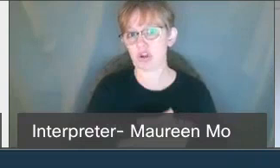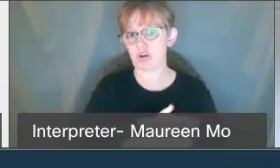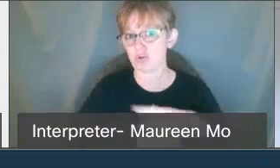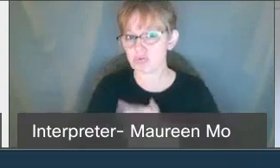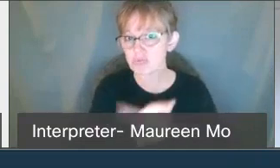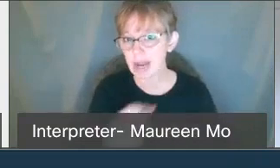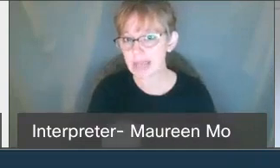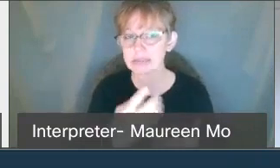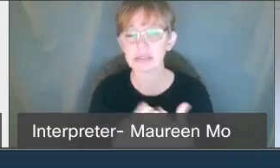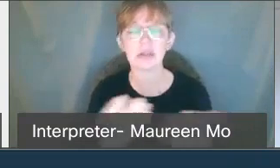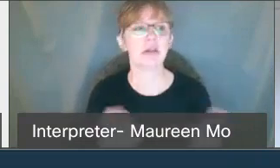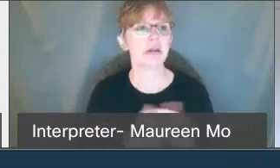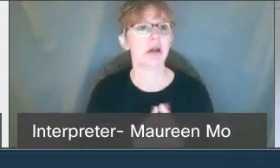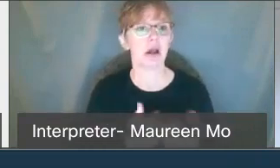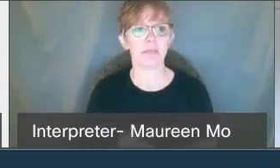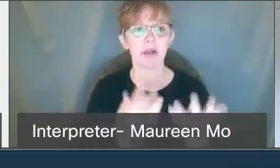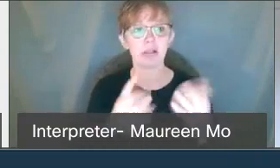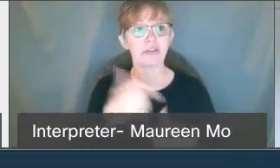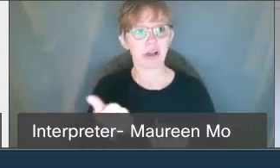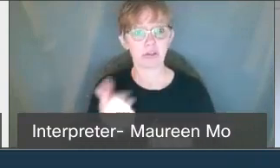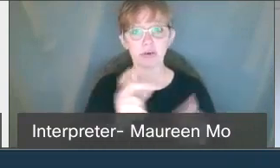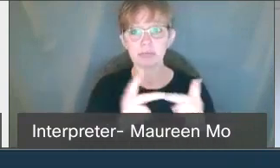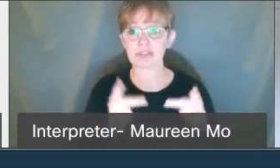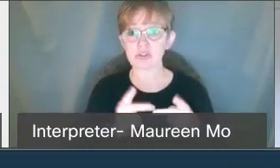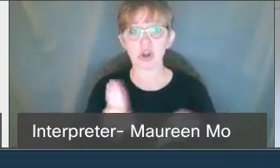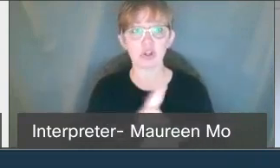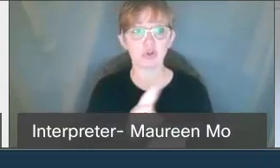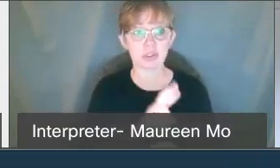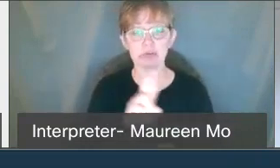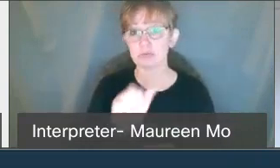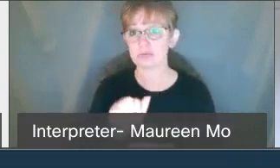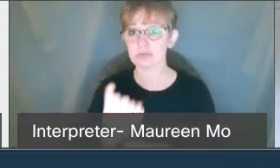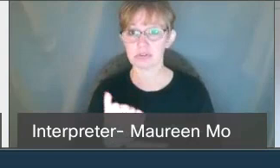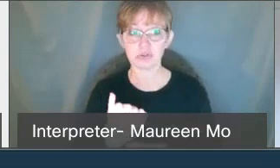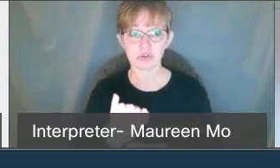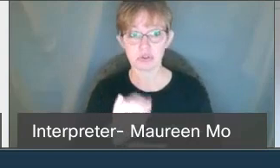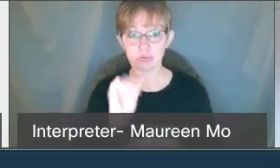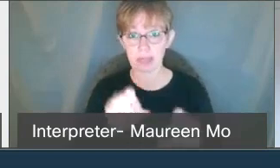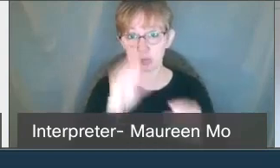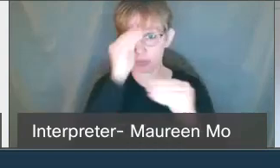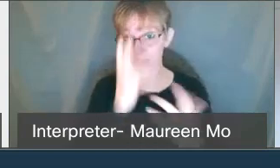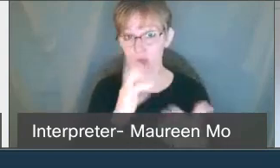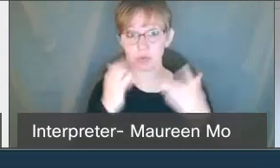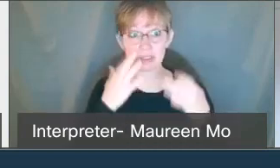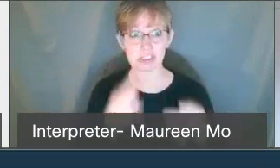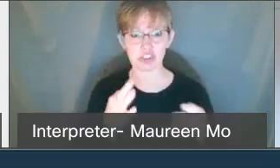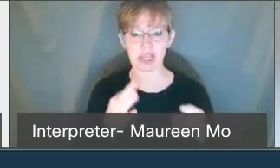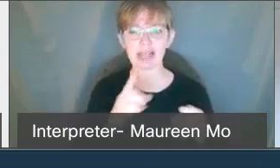into place to help inform those decisions. So it's really been a real mix. And I think